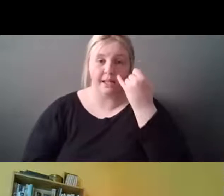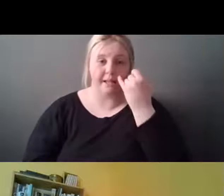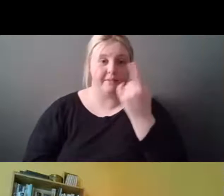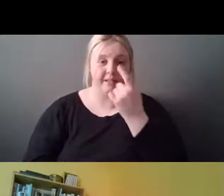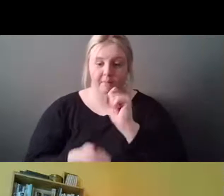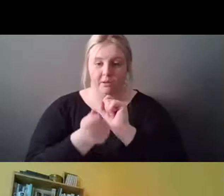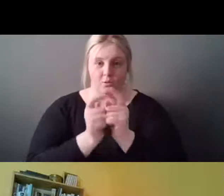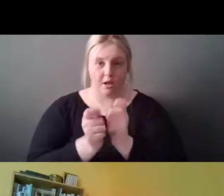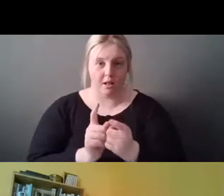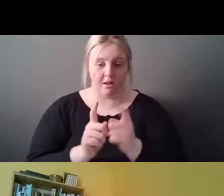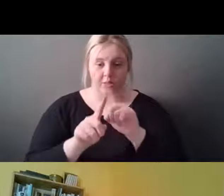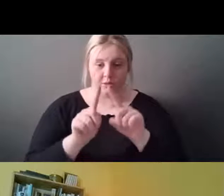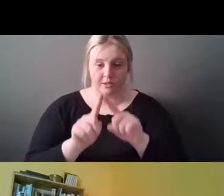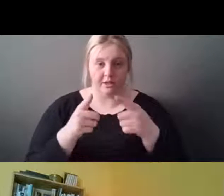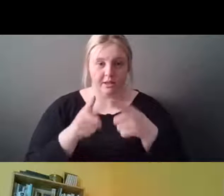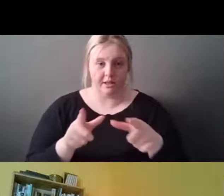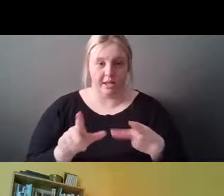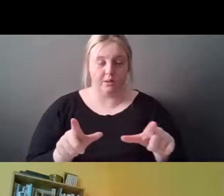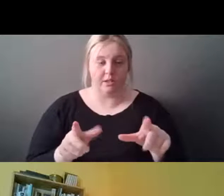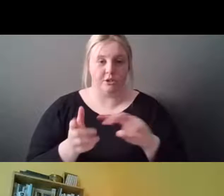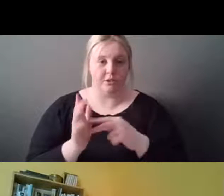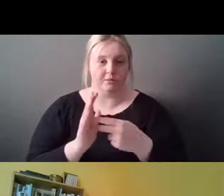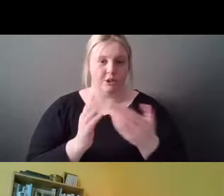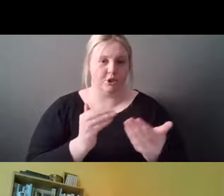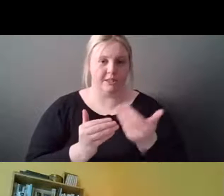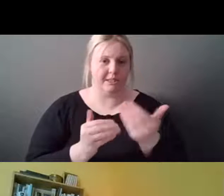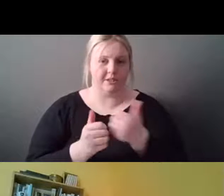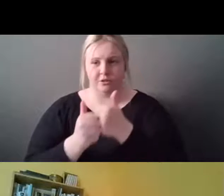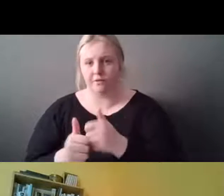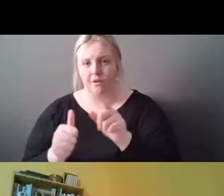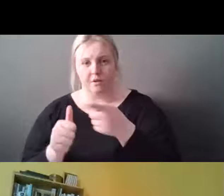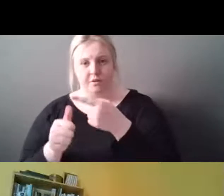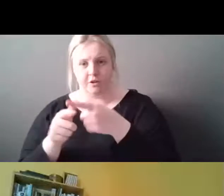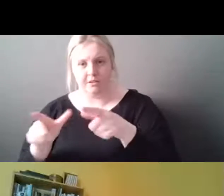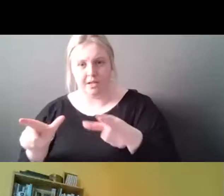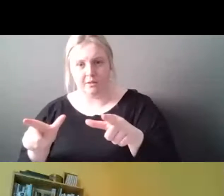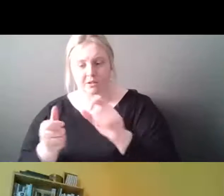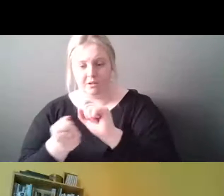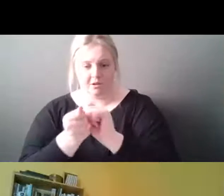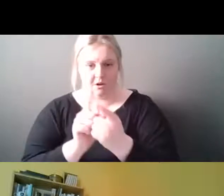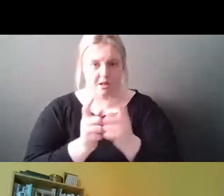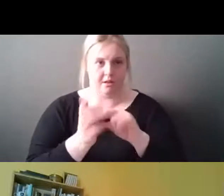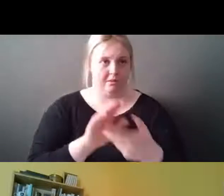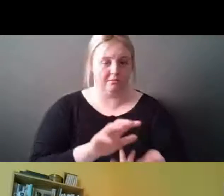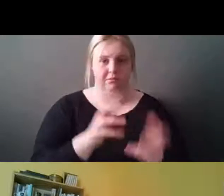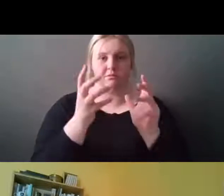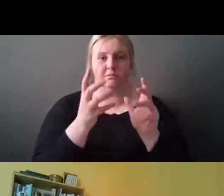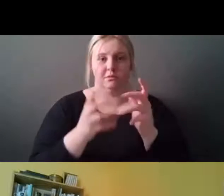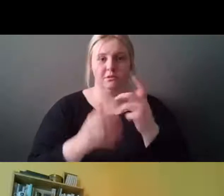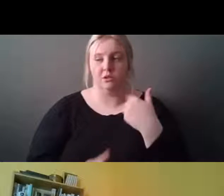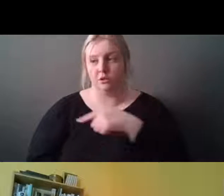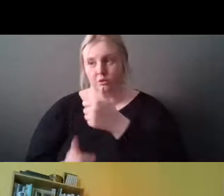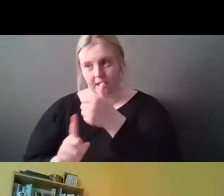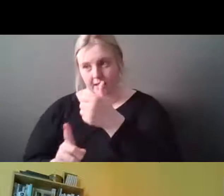into a different language, it's just easier to go to the first language. So people completed it in what wasn't their